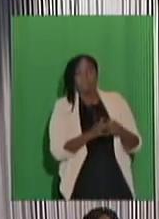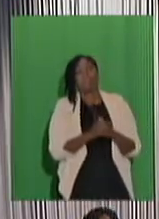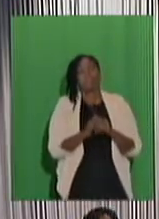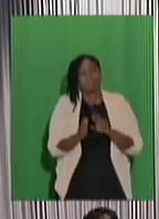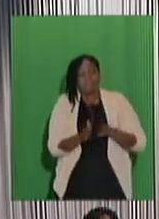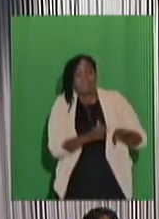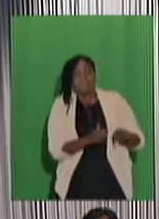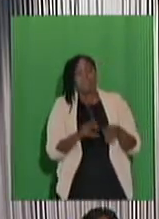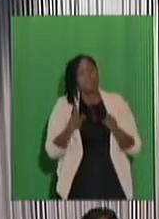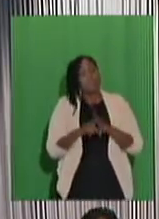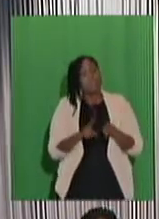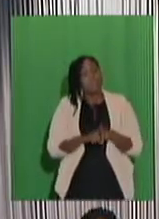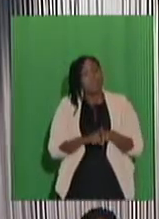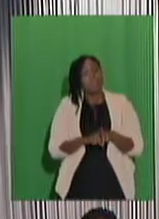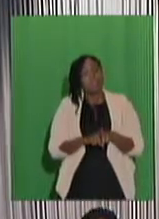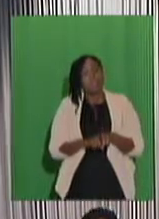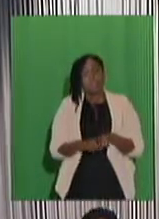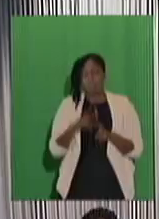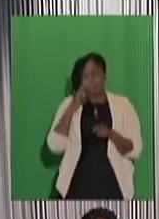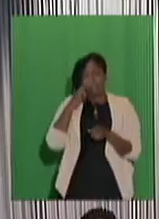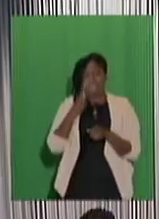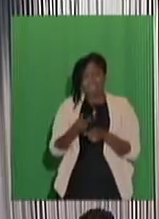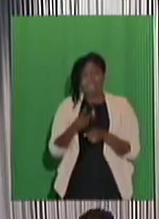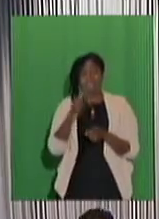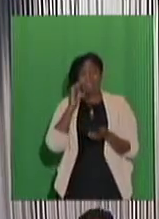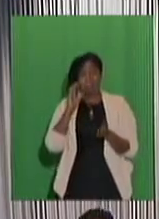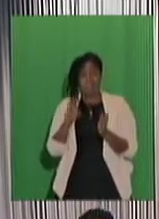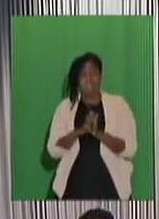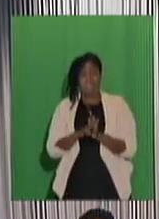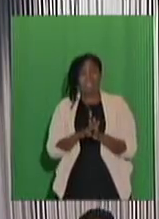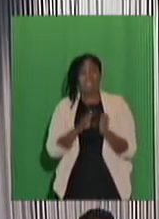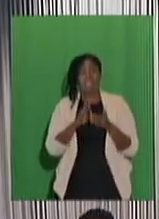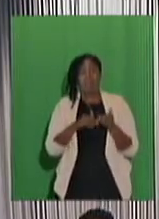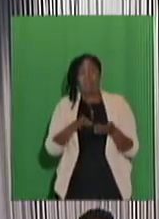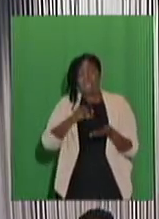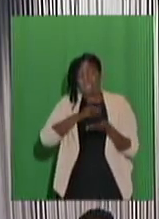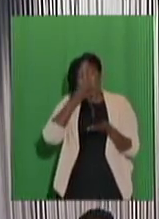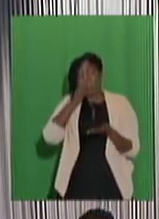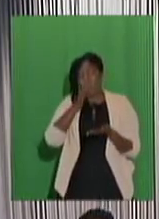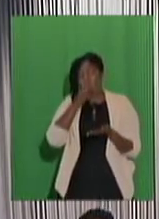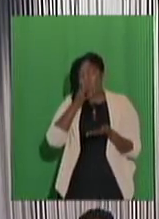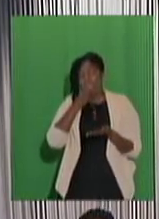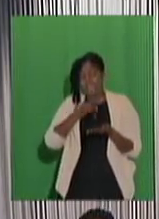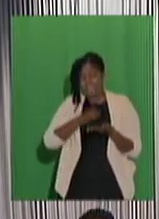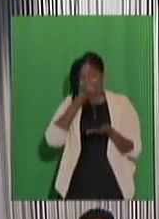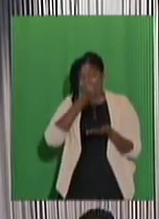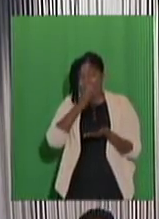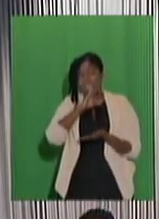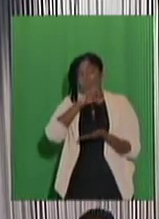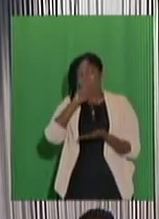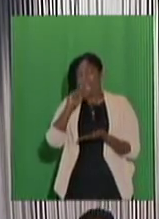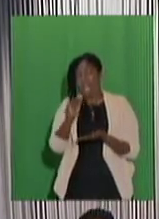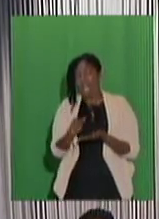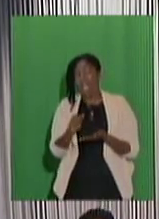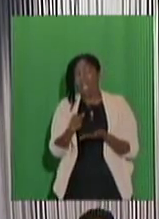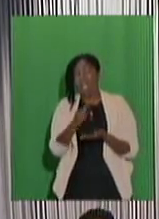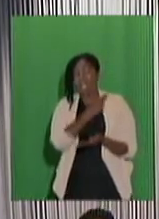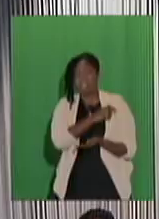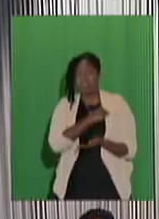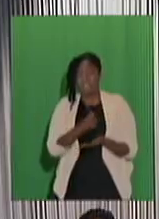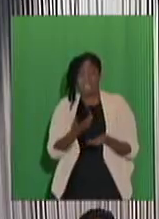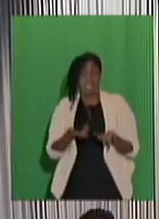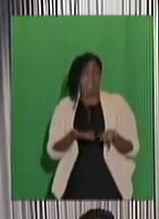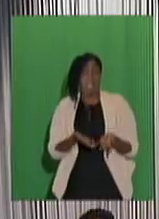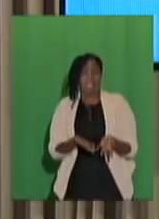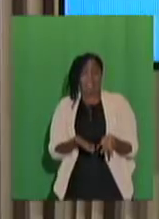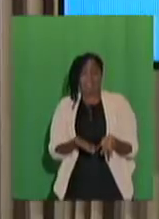provided at the Hoover Hospital. Minister, are you satisfied with the meals that are being provided, or are these patients' complaints